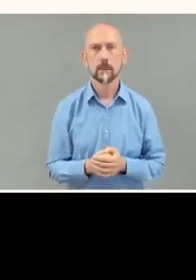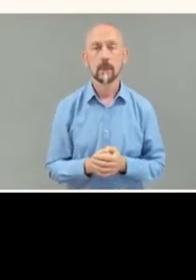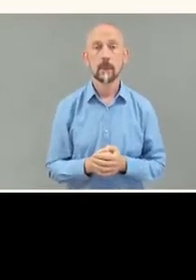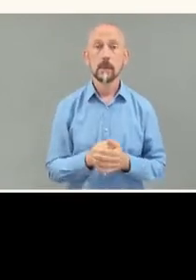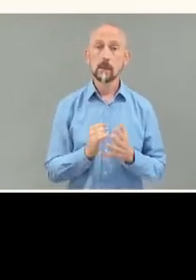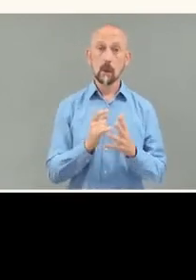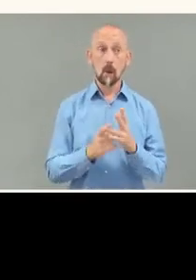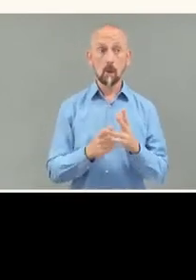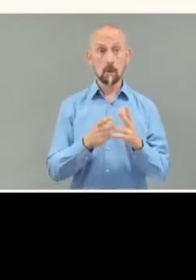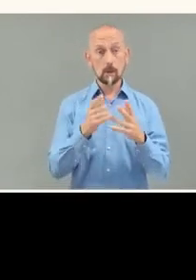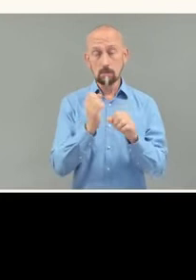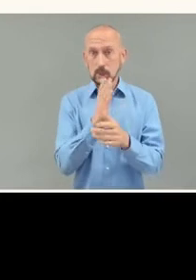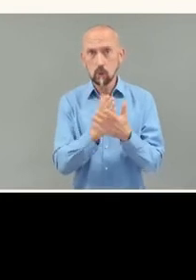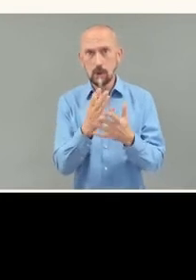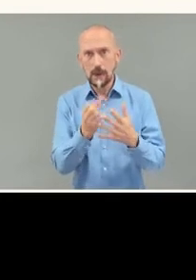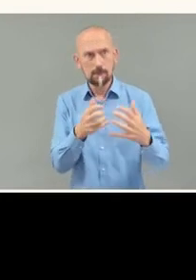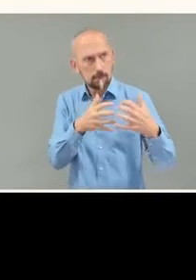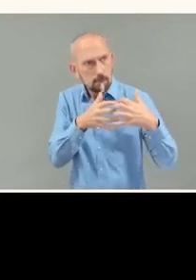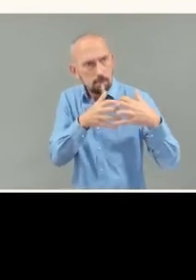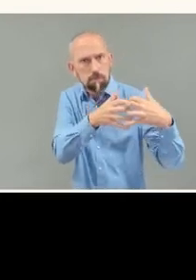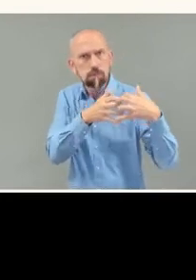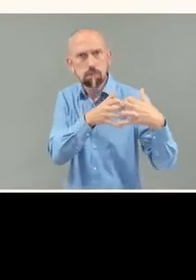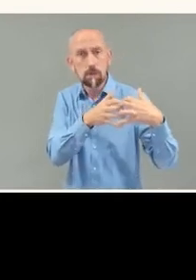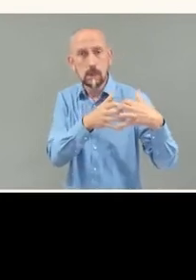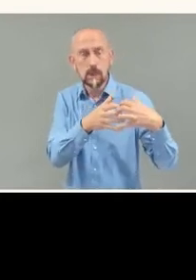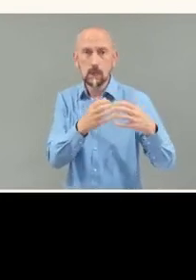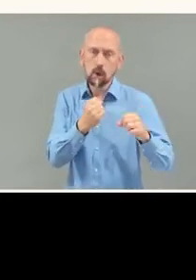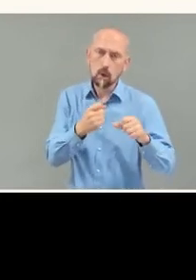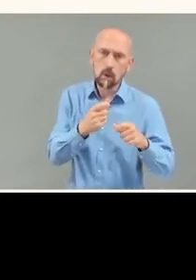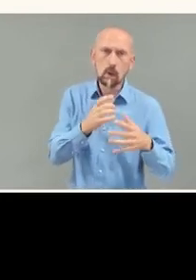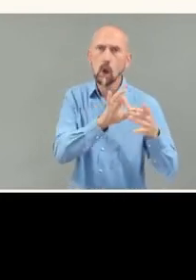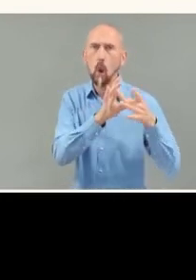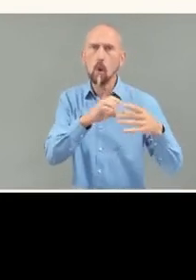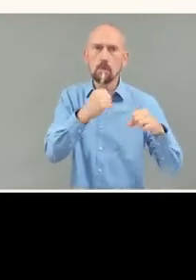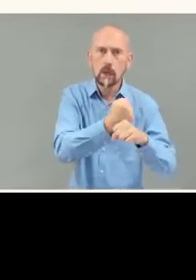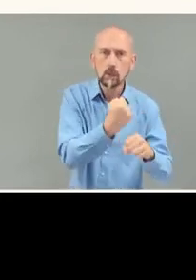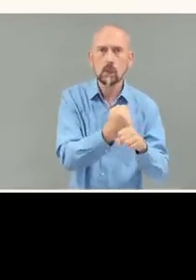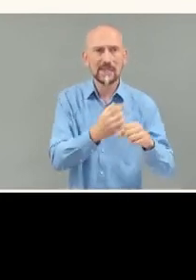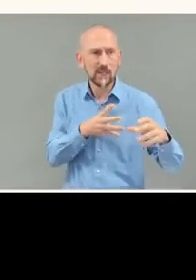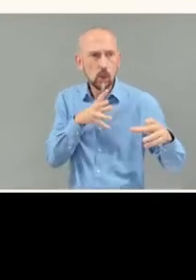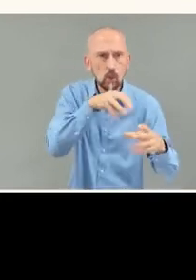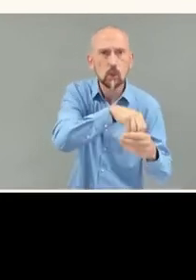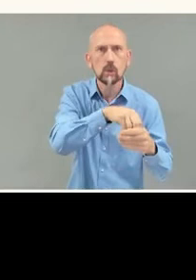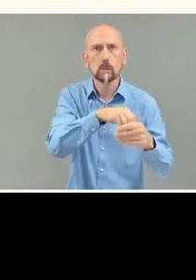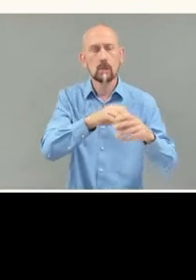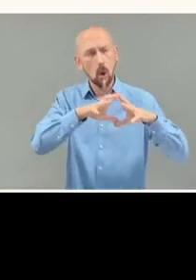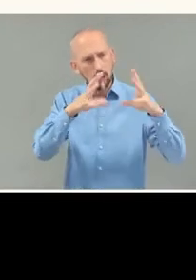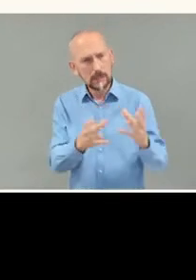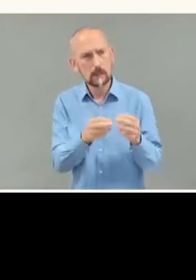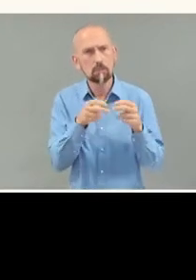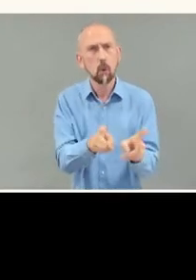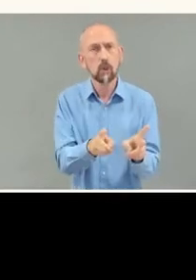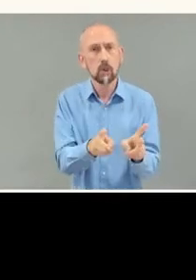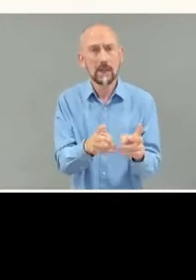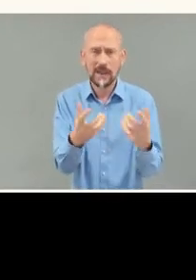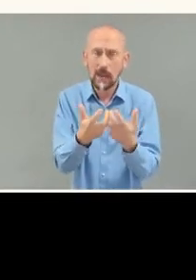level of synergy or even co-production and inclusion and holistic approach, it is important to remember that the foundations of